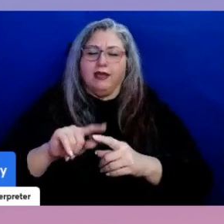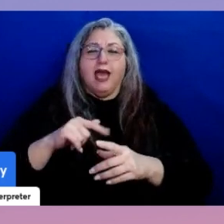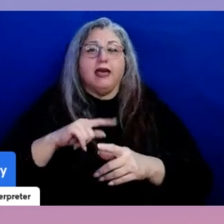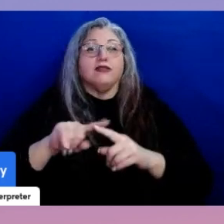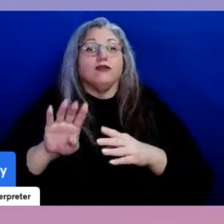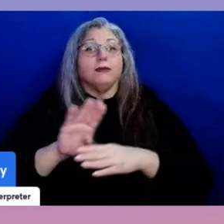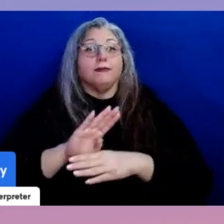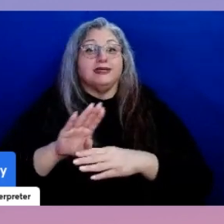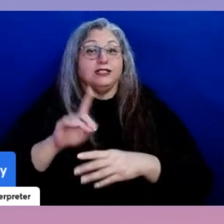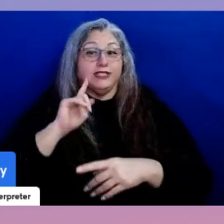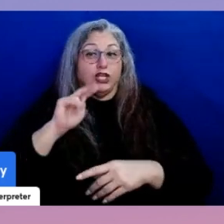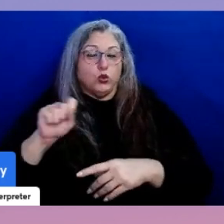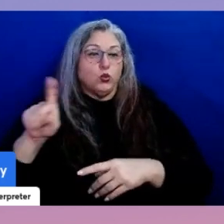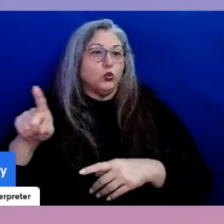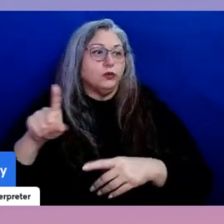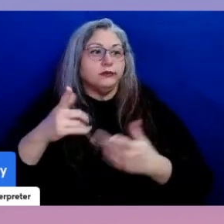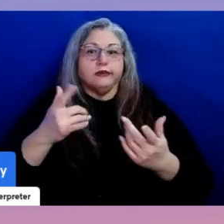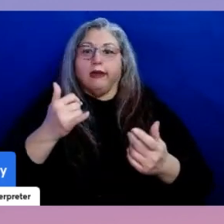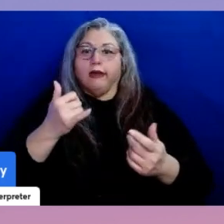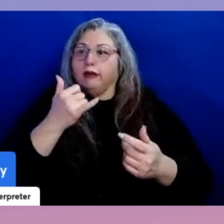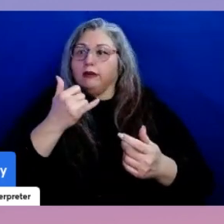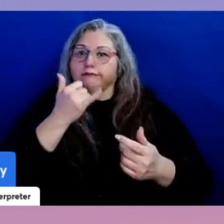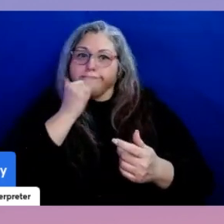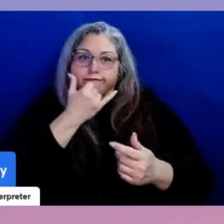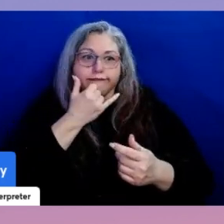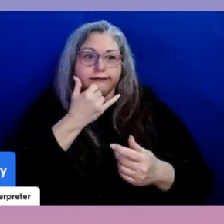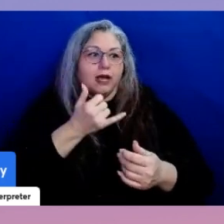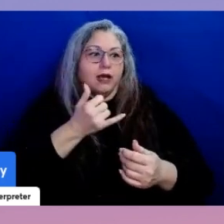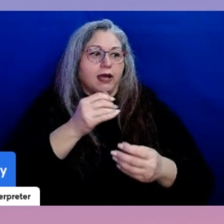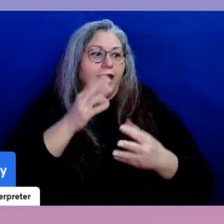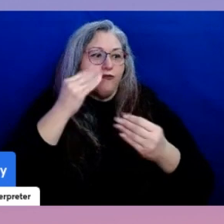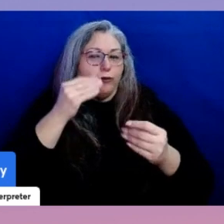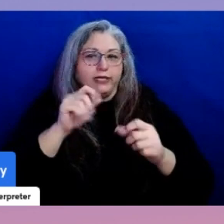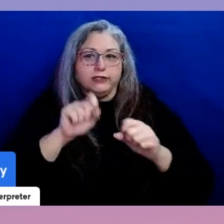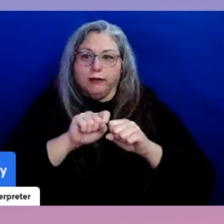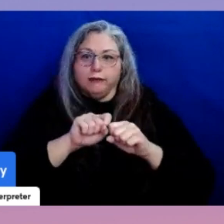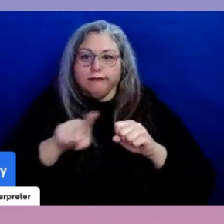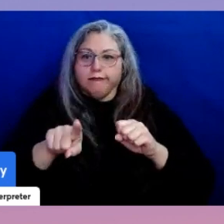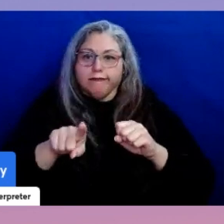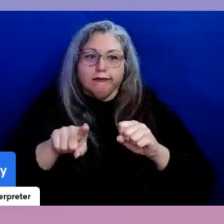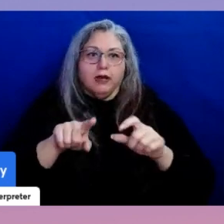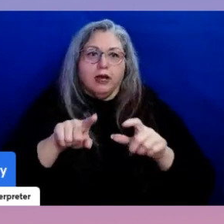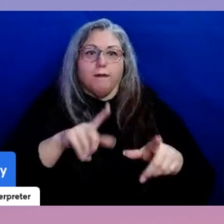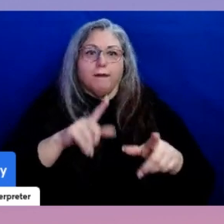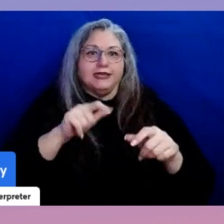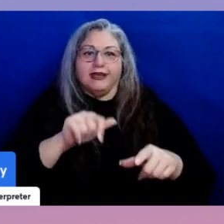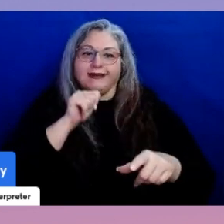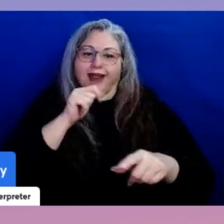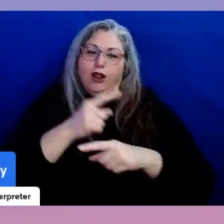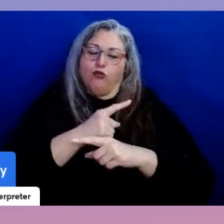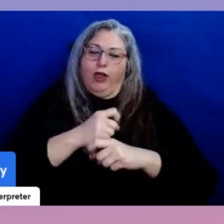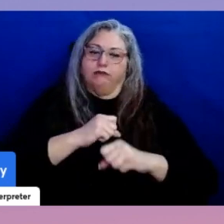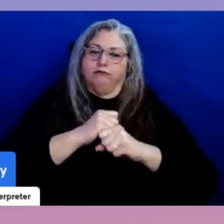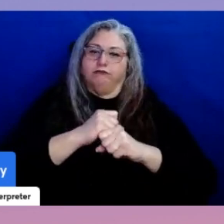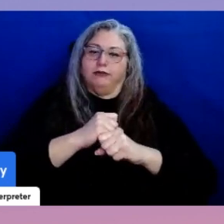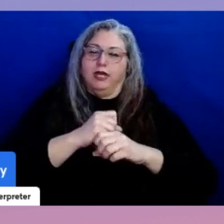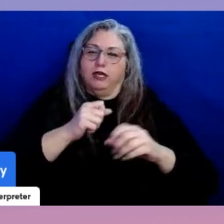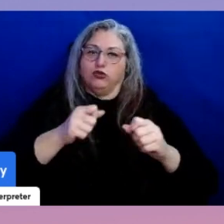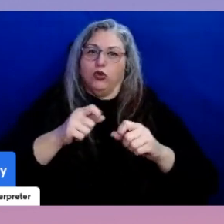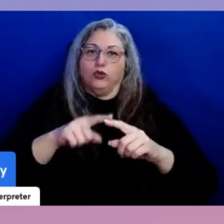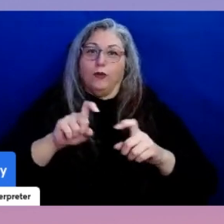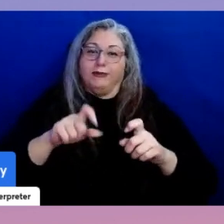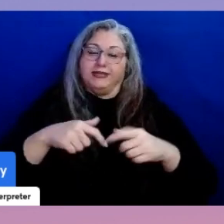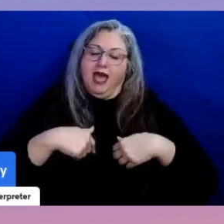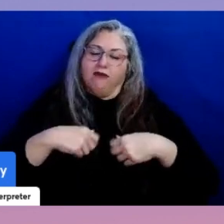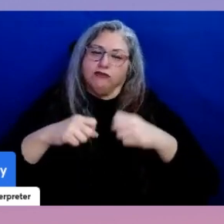leaking confidential information due to a lack of controls in place. Establishing robust backup and recovery strategies